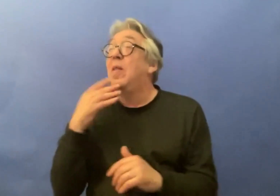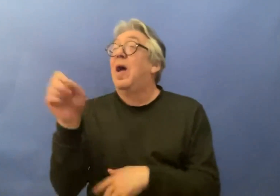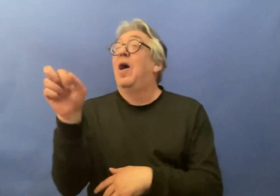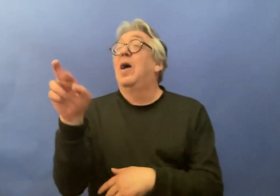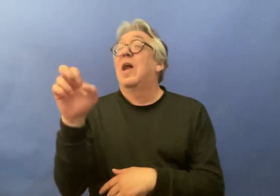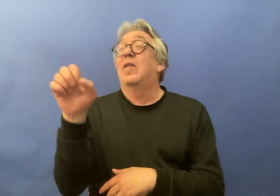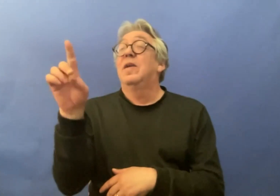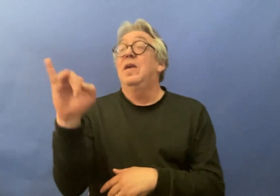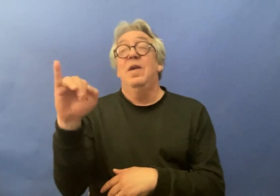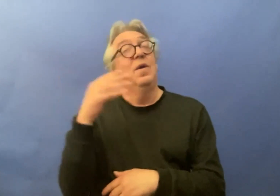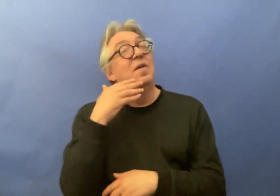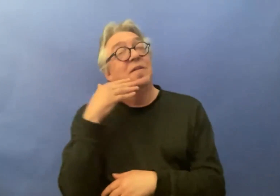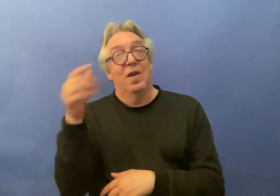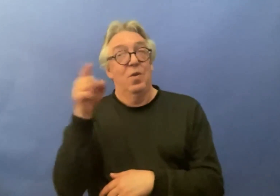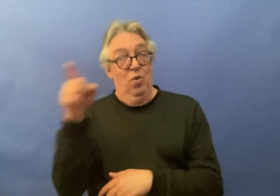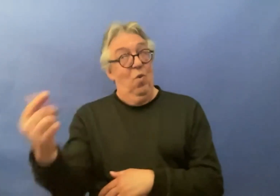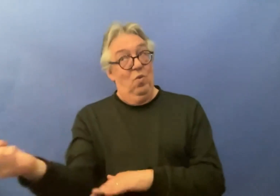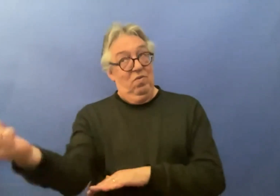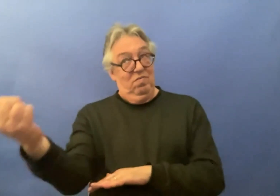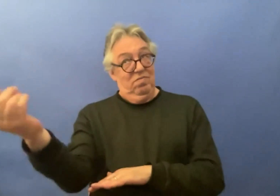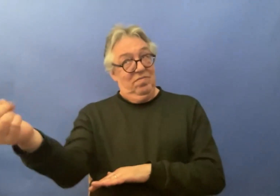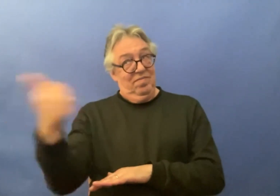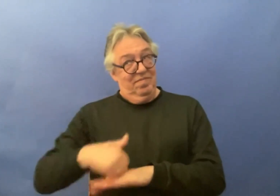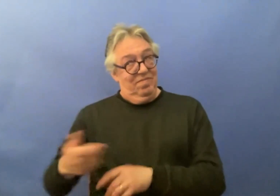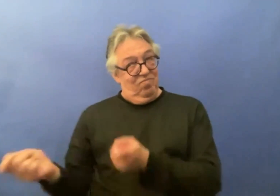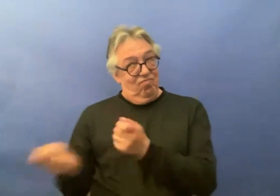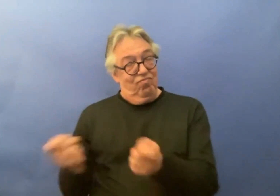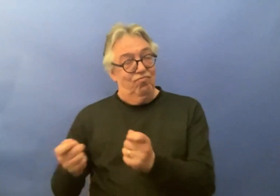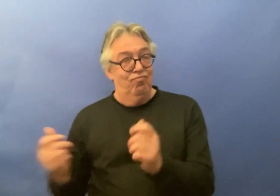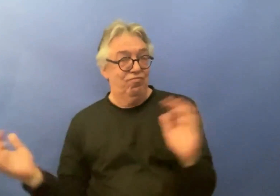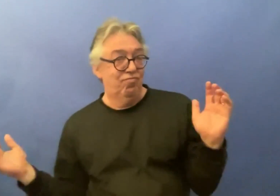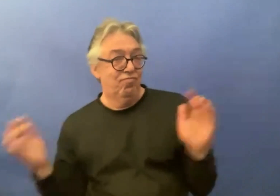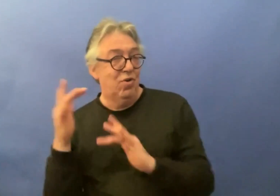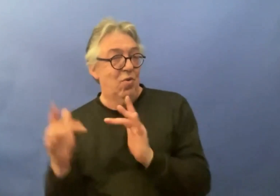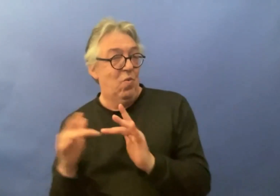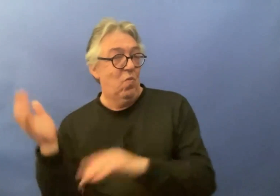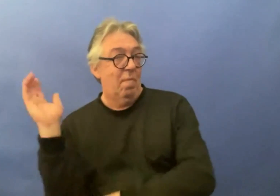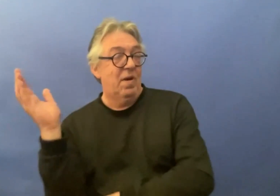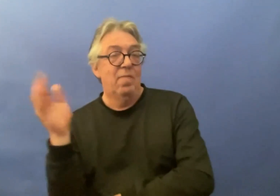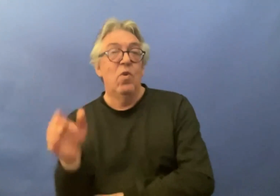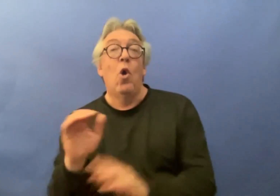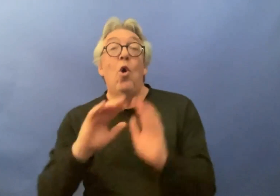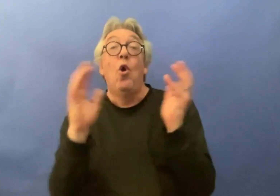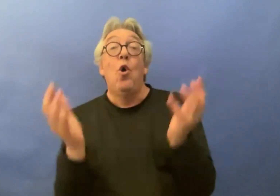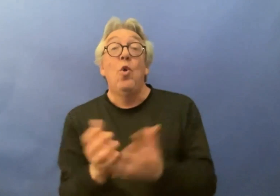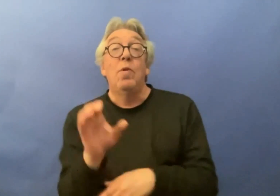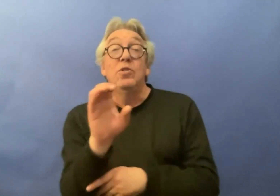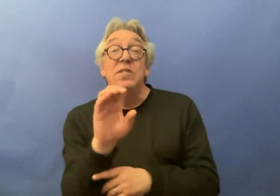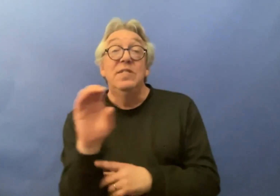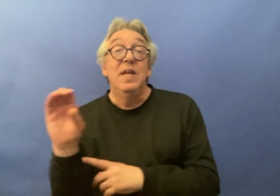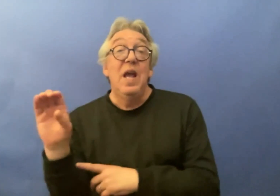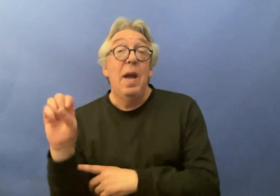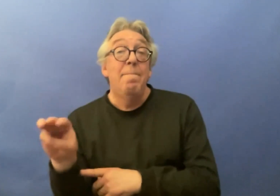also facilitating that session with our colleagues at the global CCCM meeting